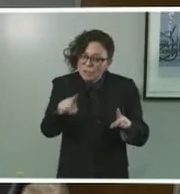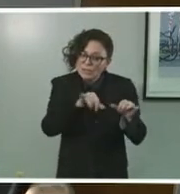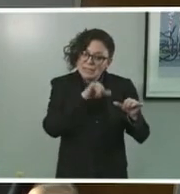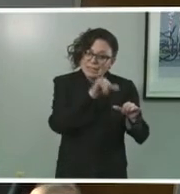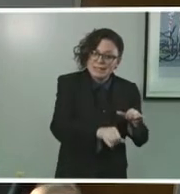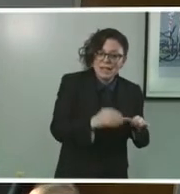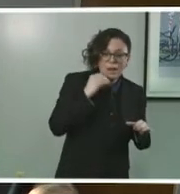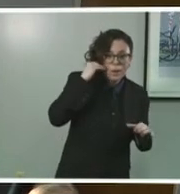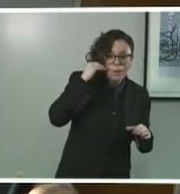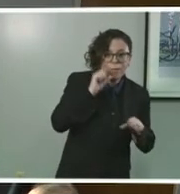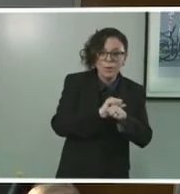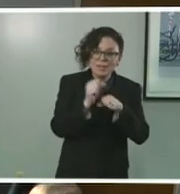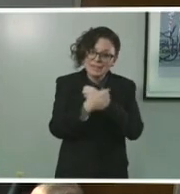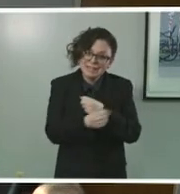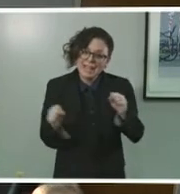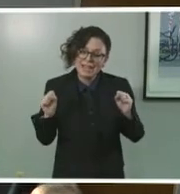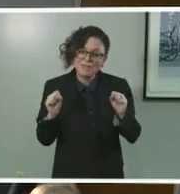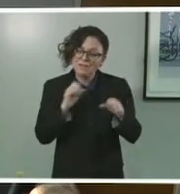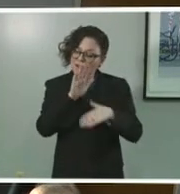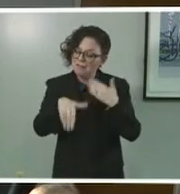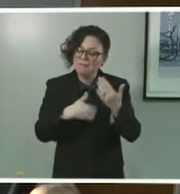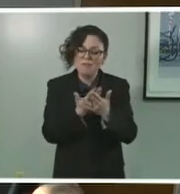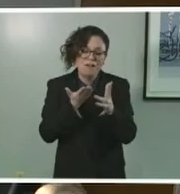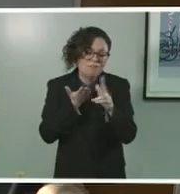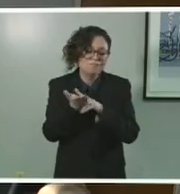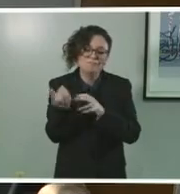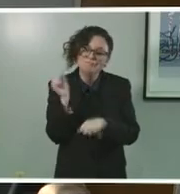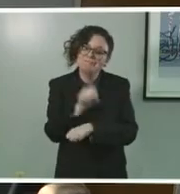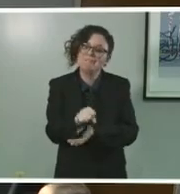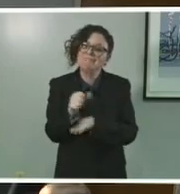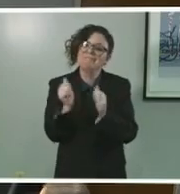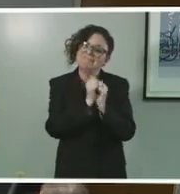work safe, and we'll all get through this together. Thank you so much. Thank you.